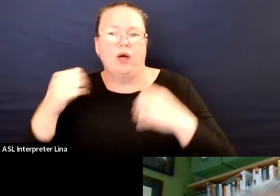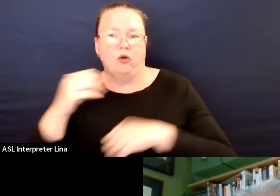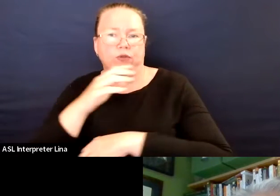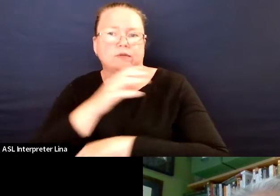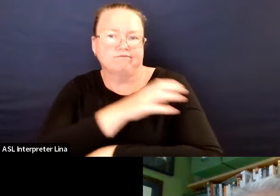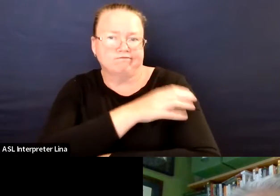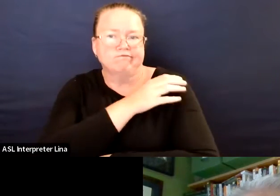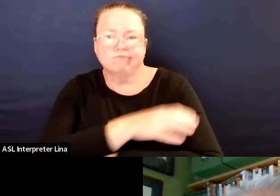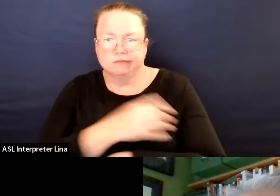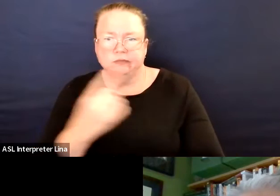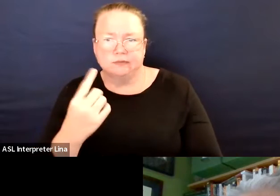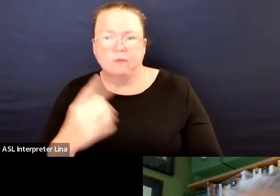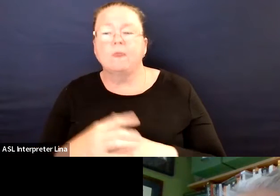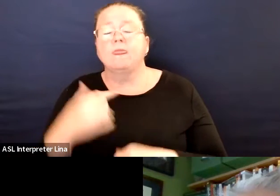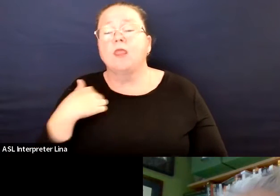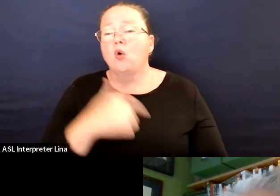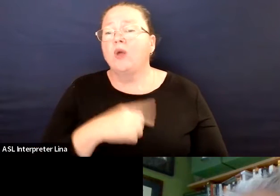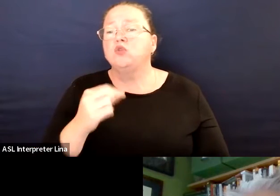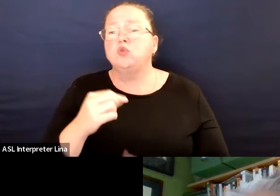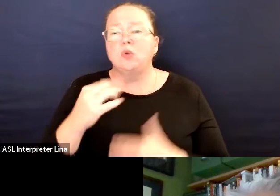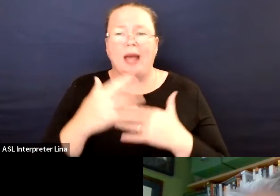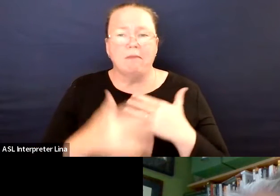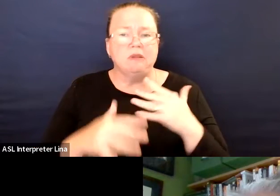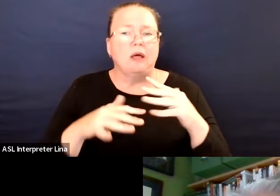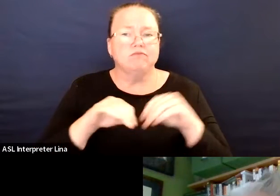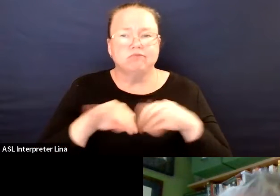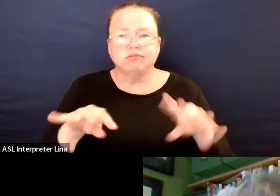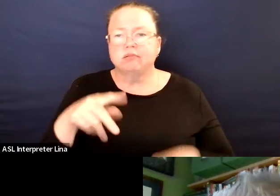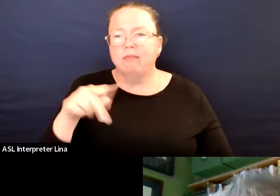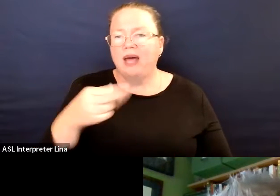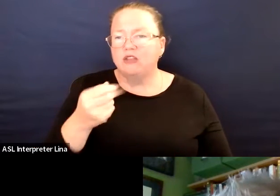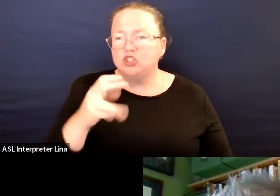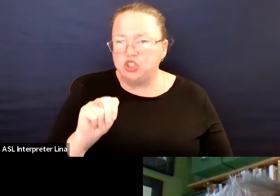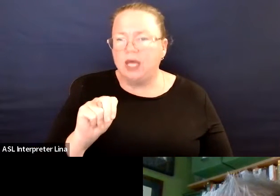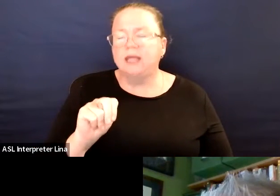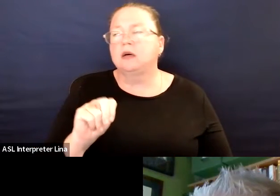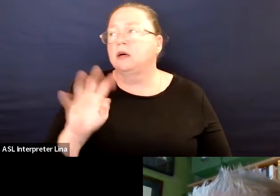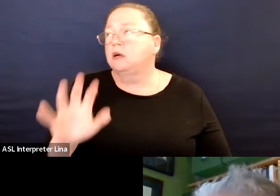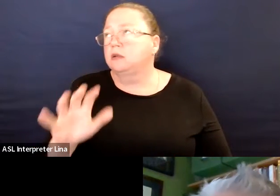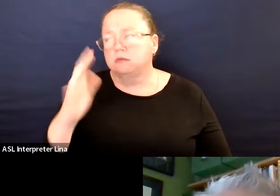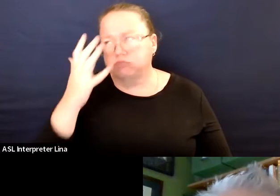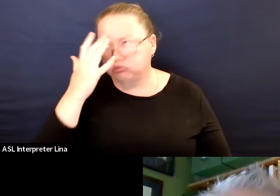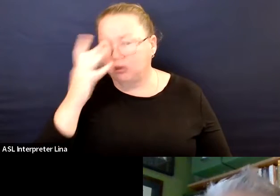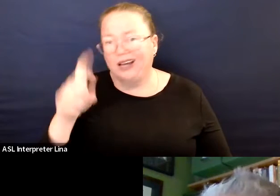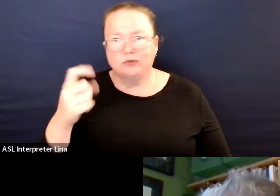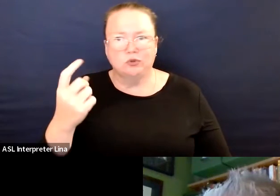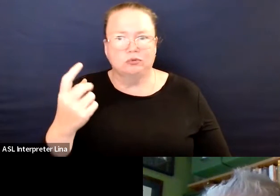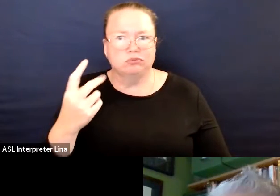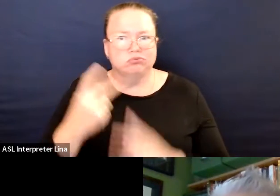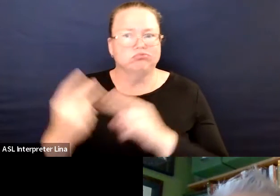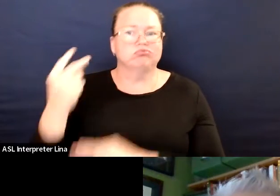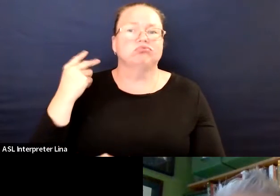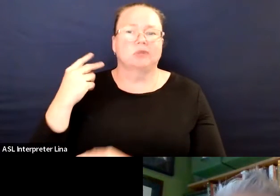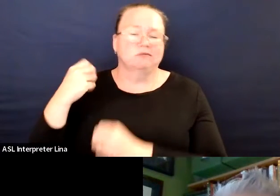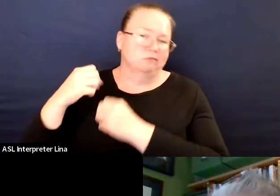like bloodborne pathogens. We've done, oh geez, I'd have to go back, the number of